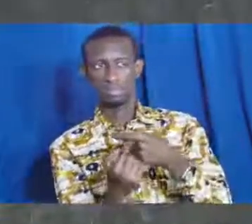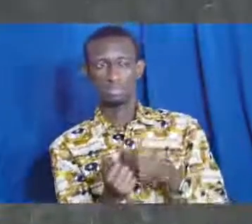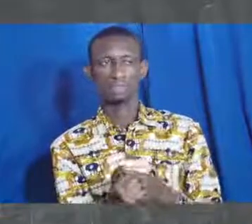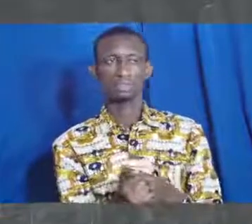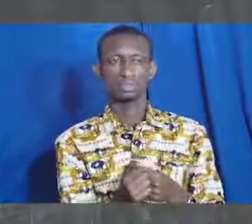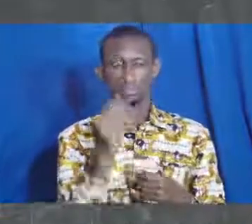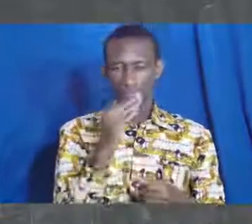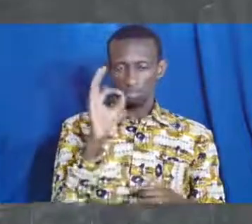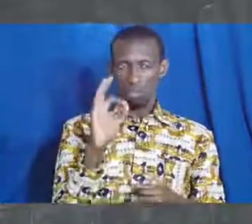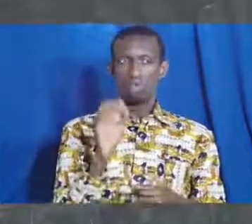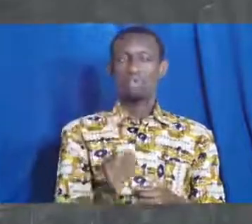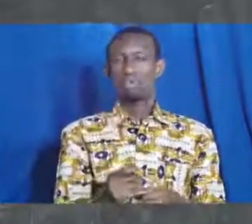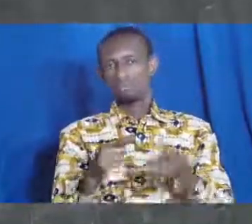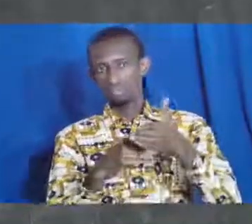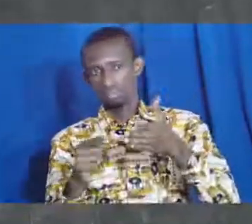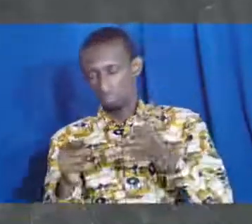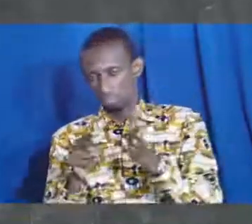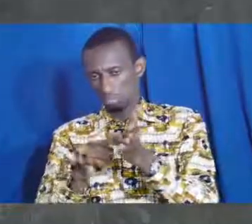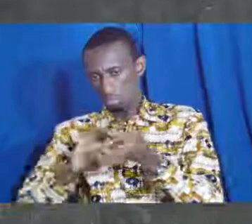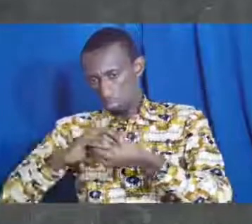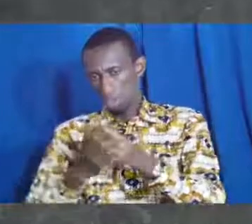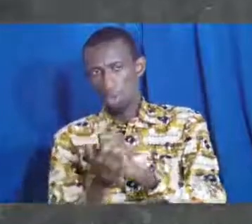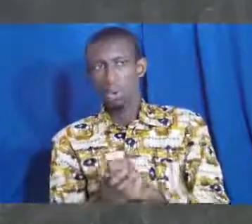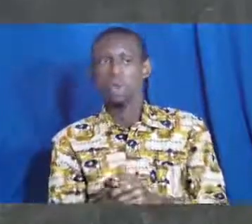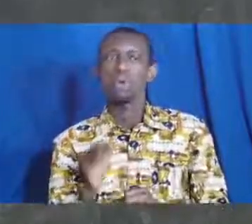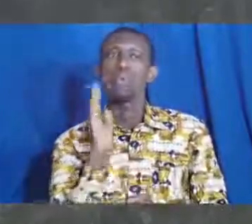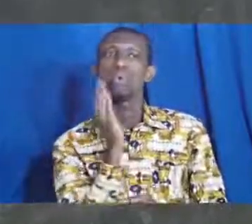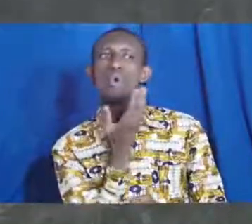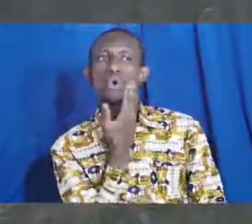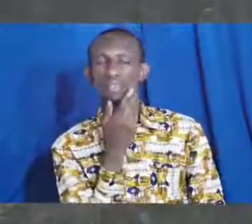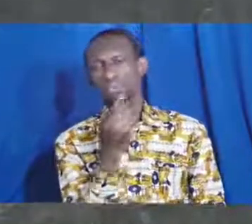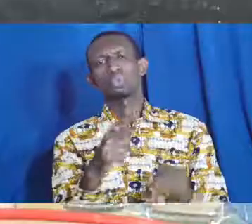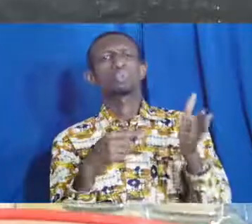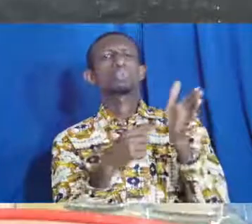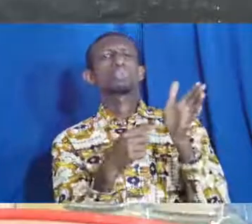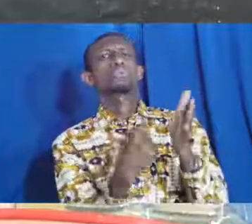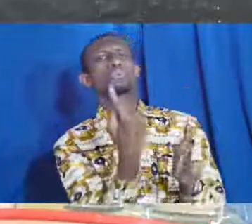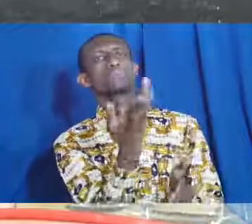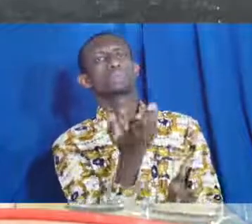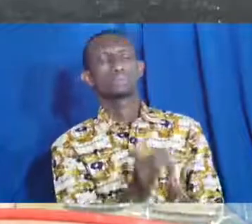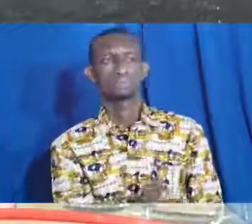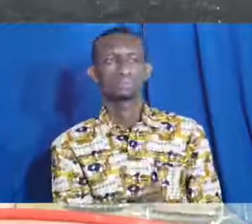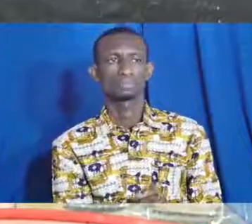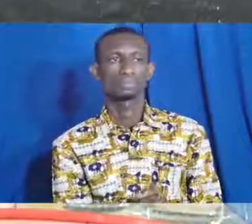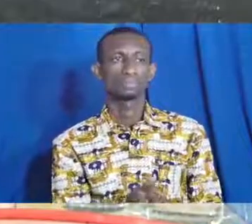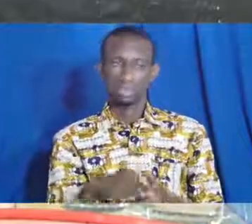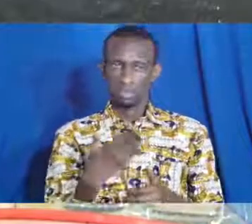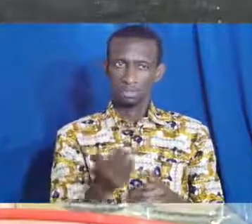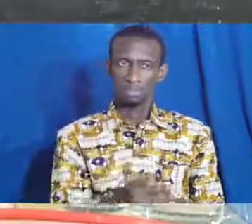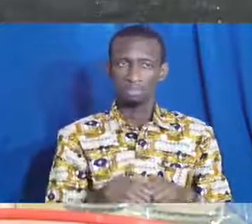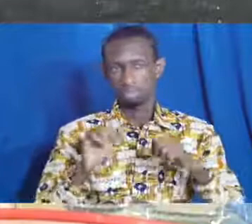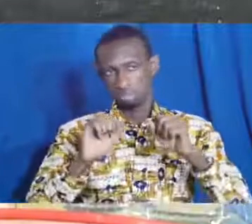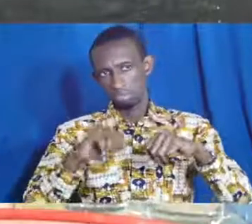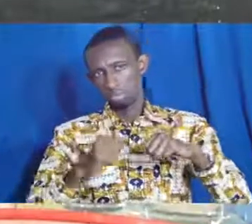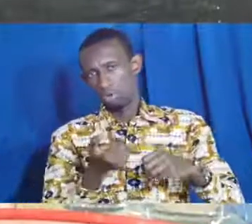the water. That is one other example of combination or synthesis reaction. So we can as